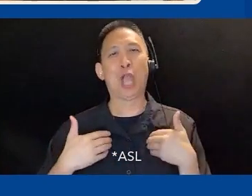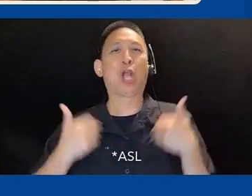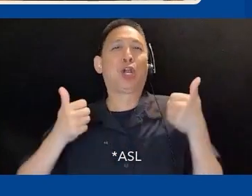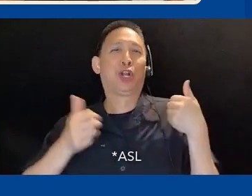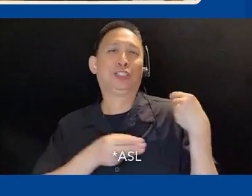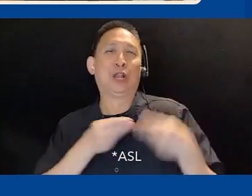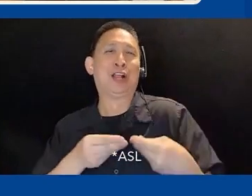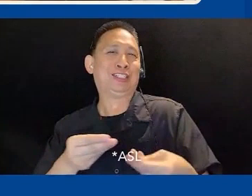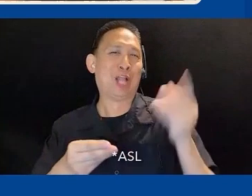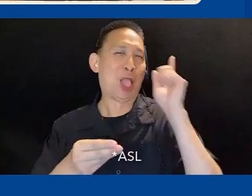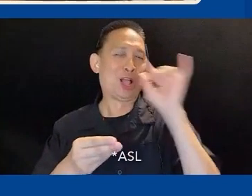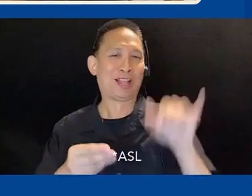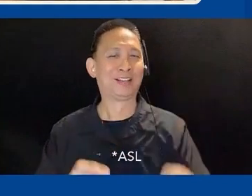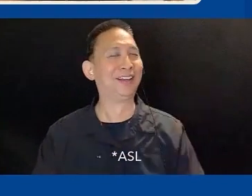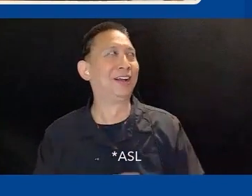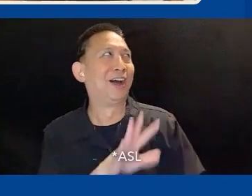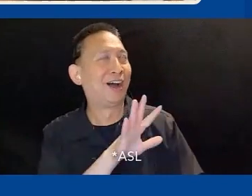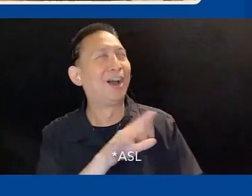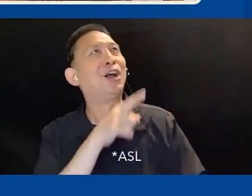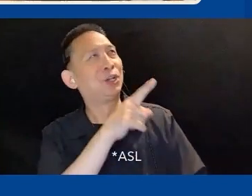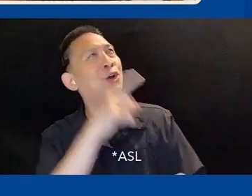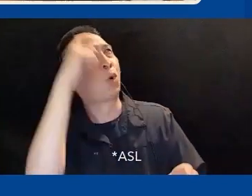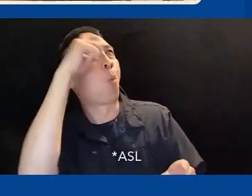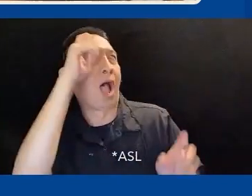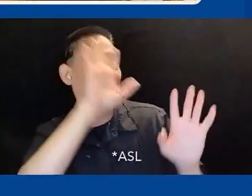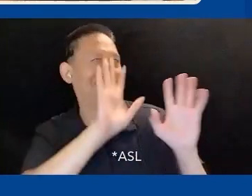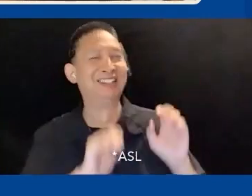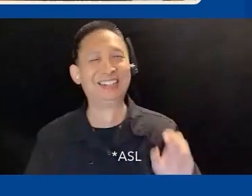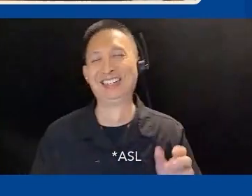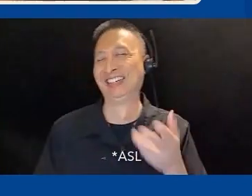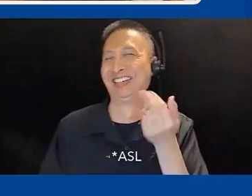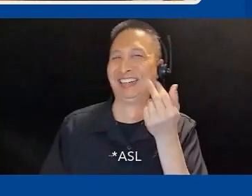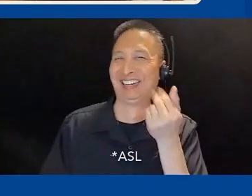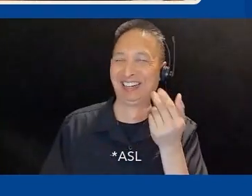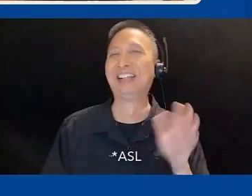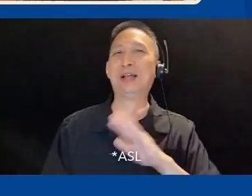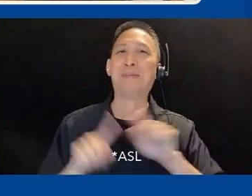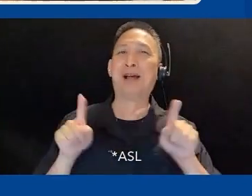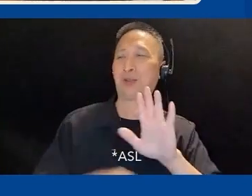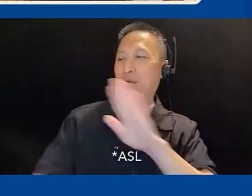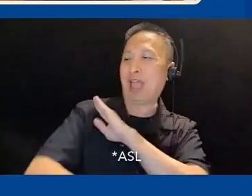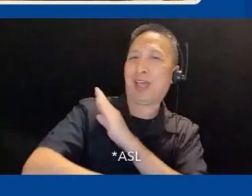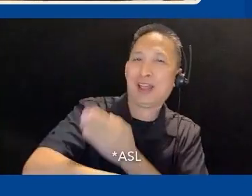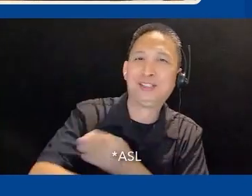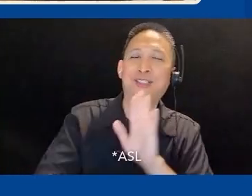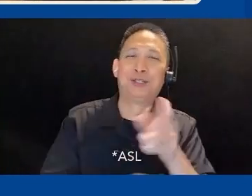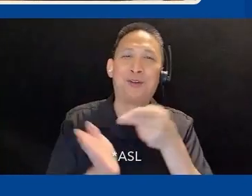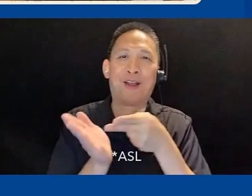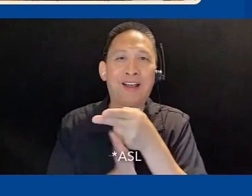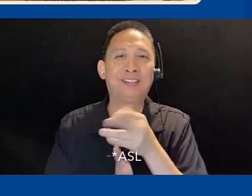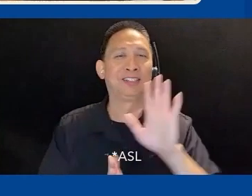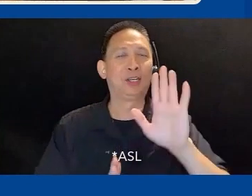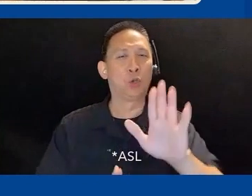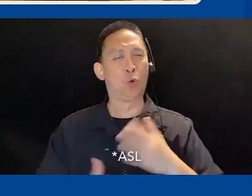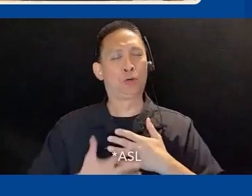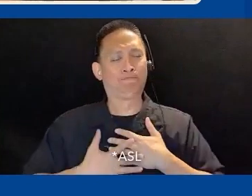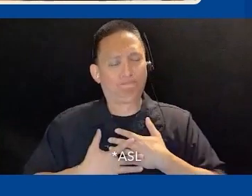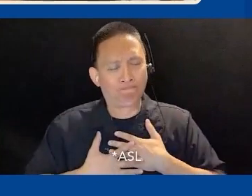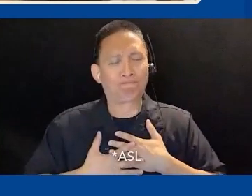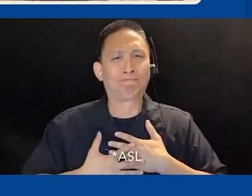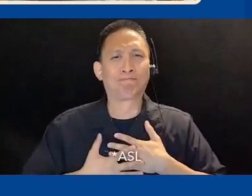Our elder. the energy and the honesty and the principles that, you